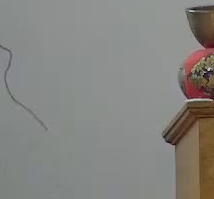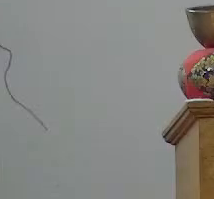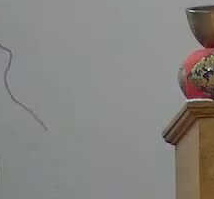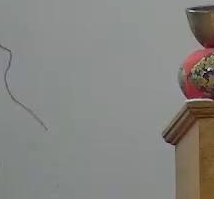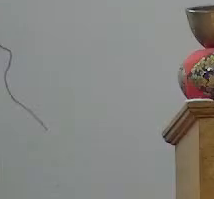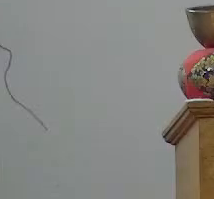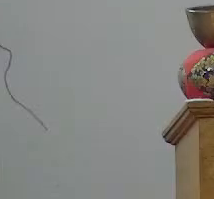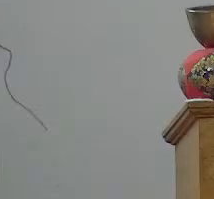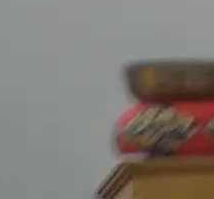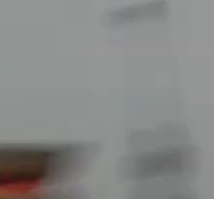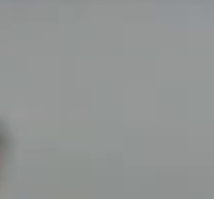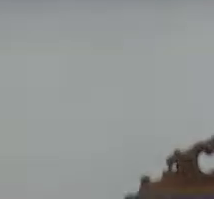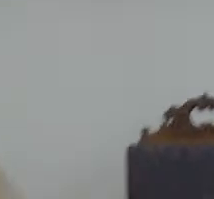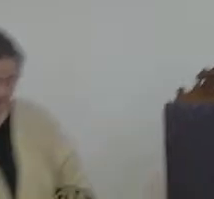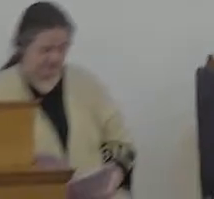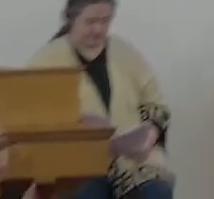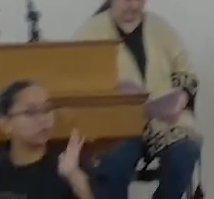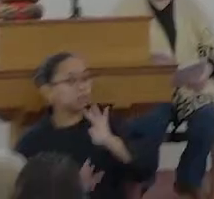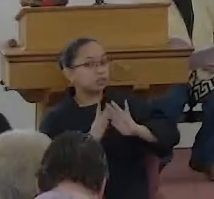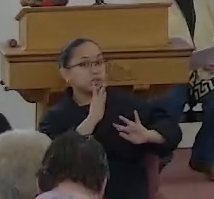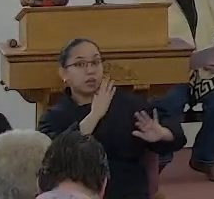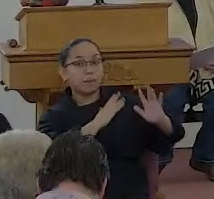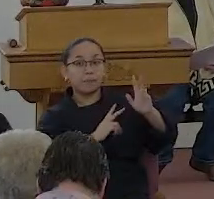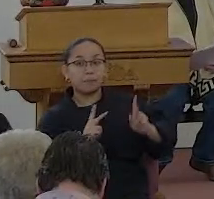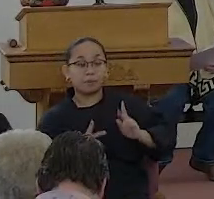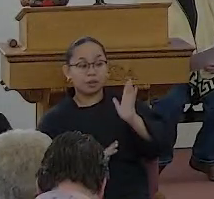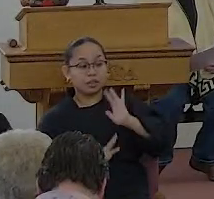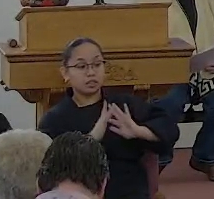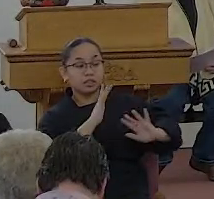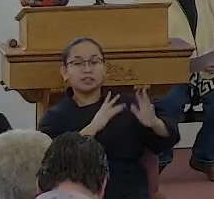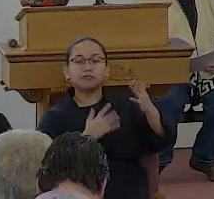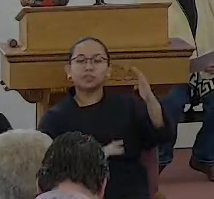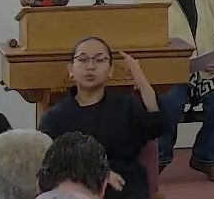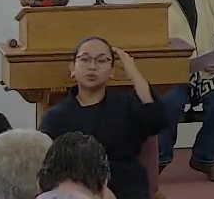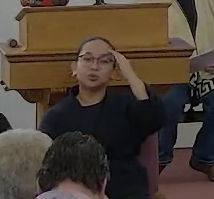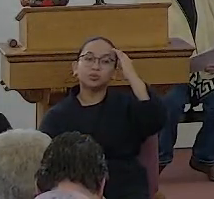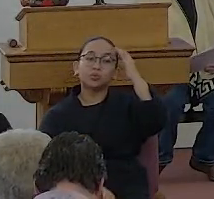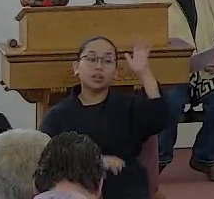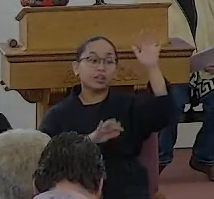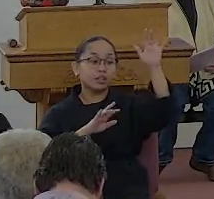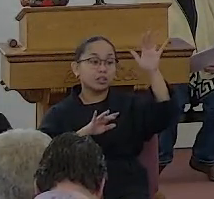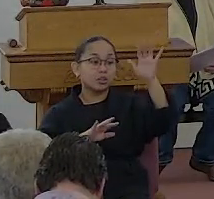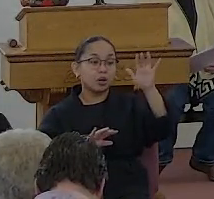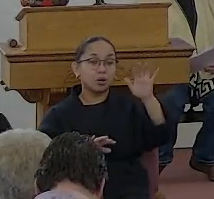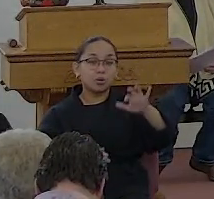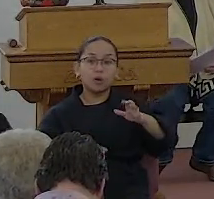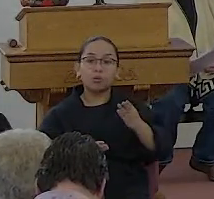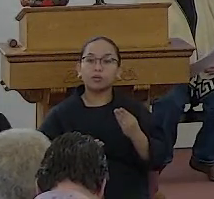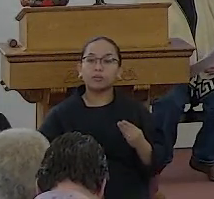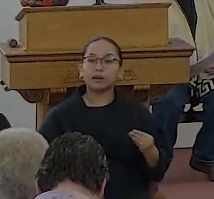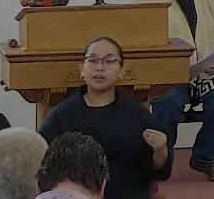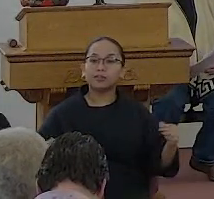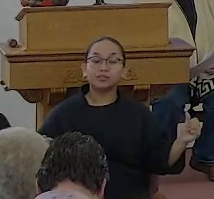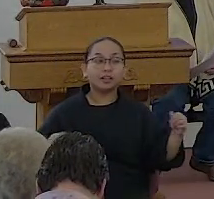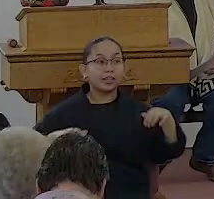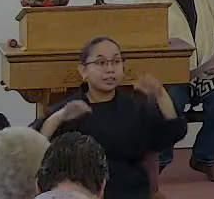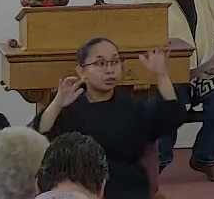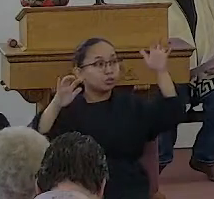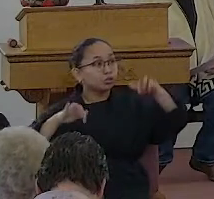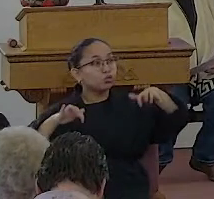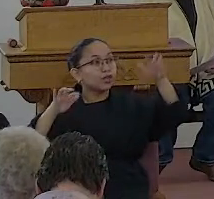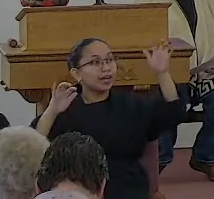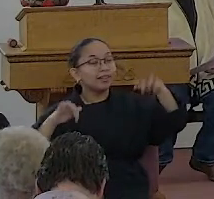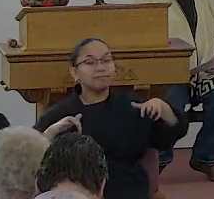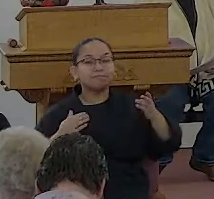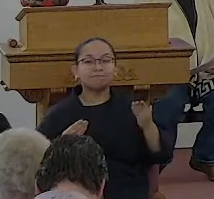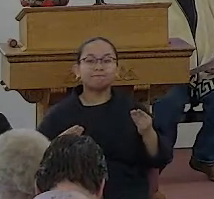Our ancient ancestors knew that the snows would melt away, that the rains would cease, and that spring